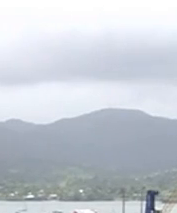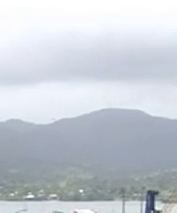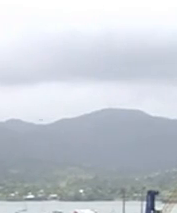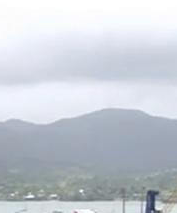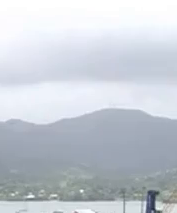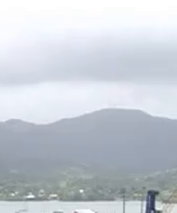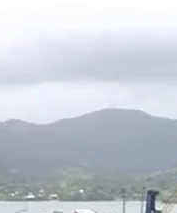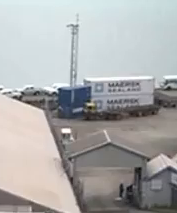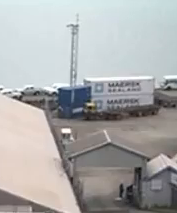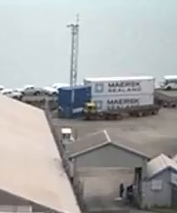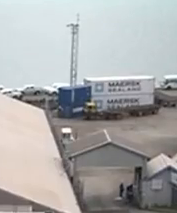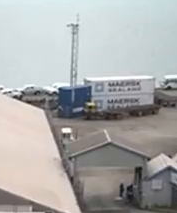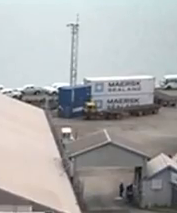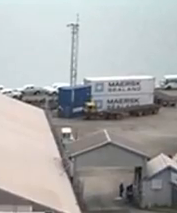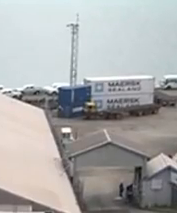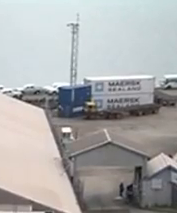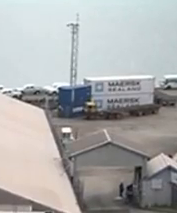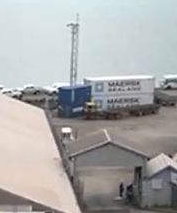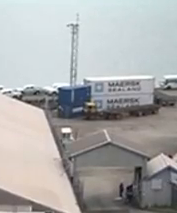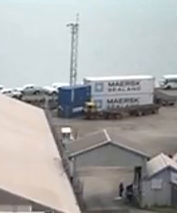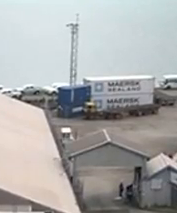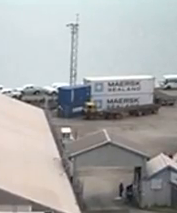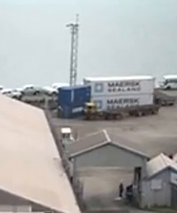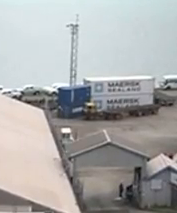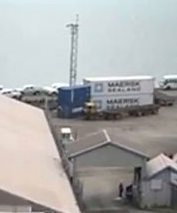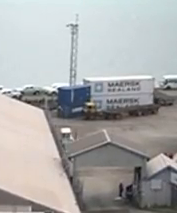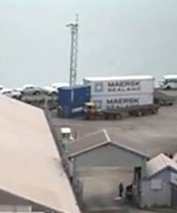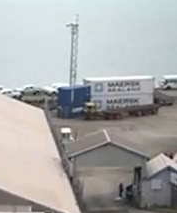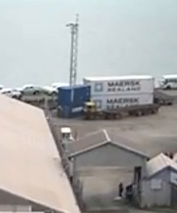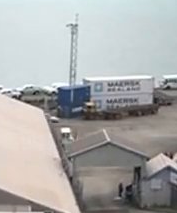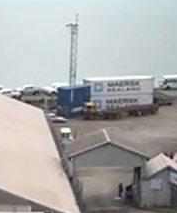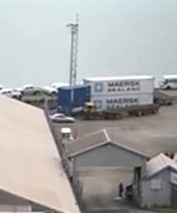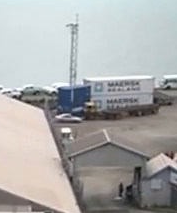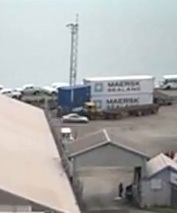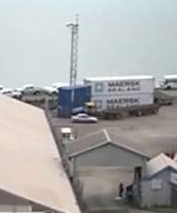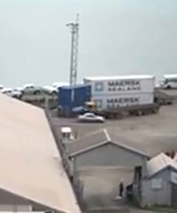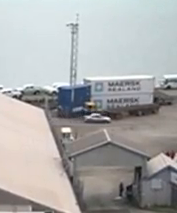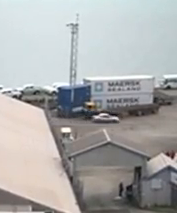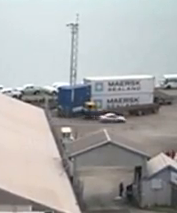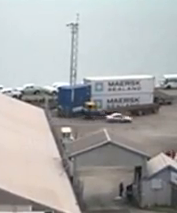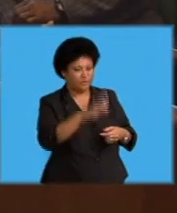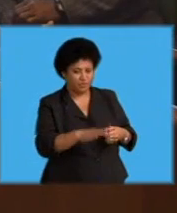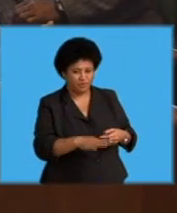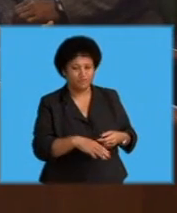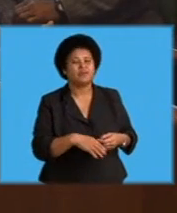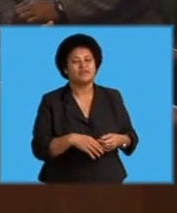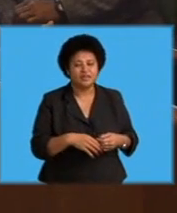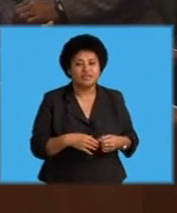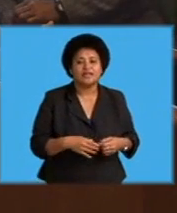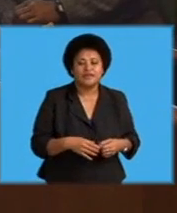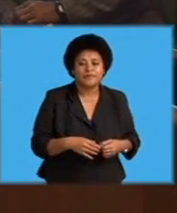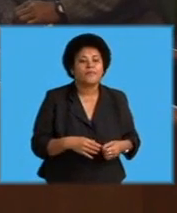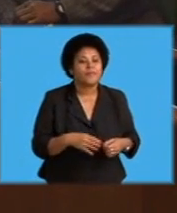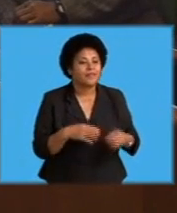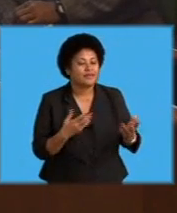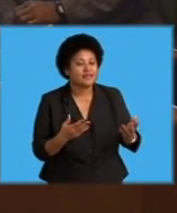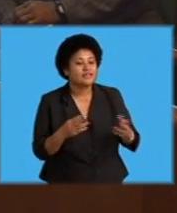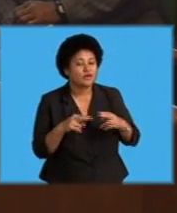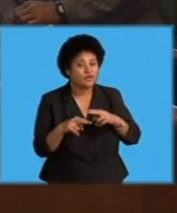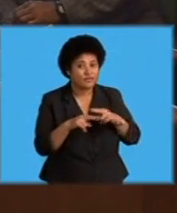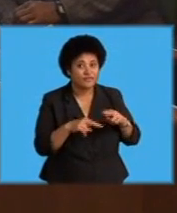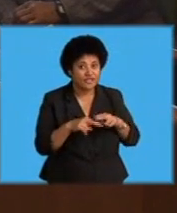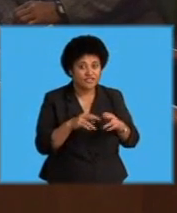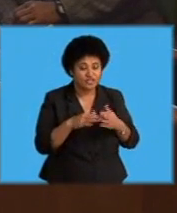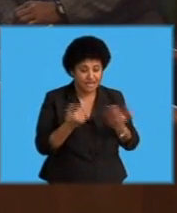is sustainable, and the tenor of debt locally is about 20 years. Fiji's total outstanding debt at the end of April,